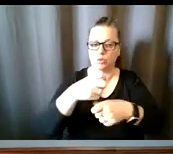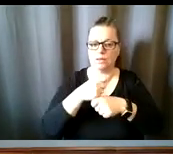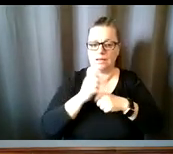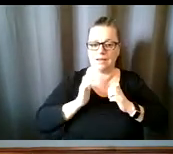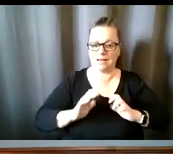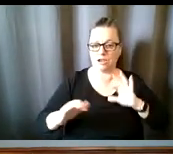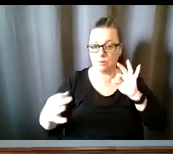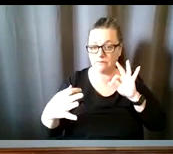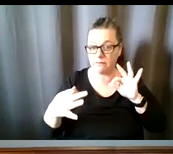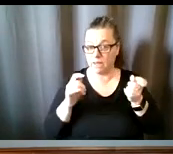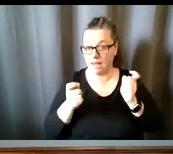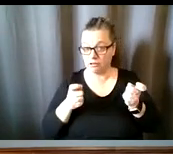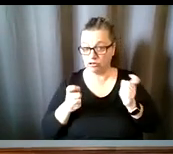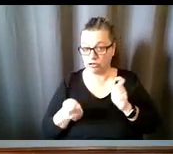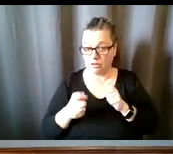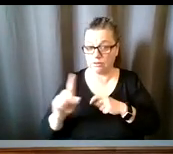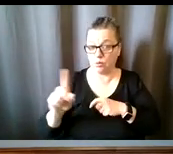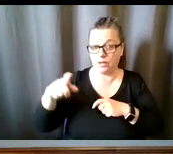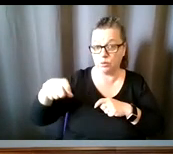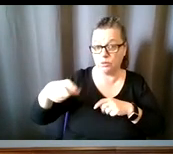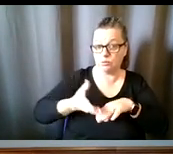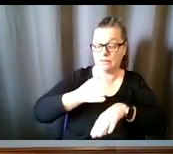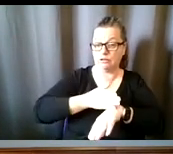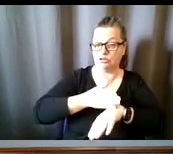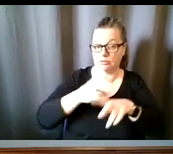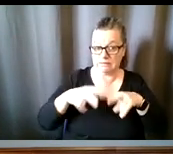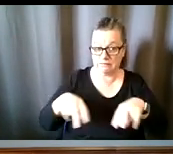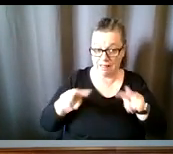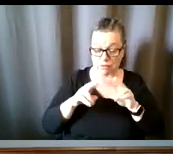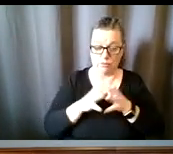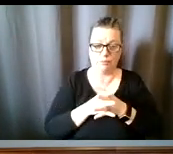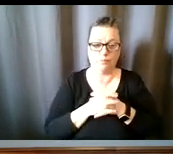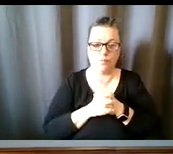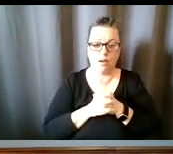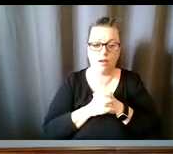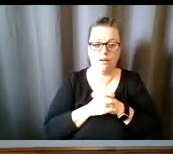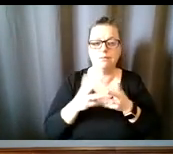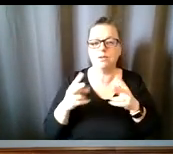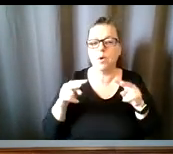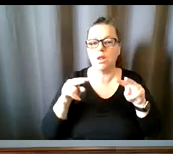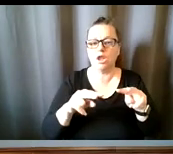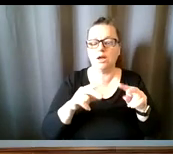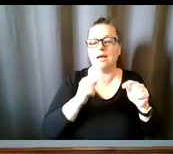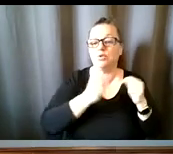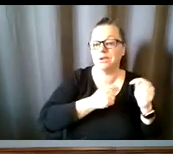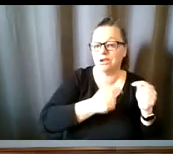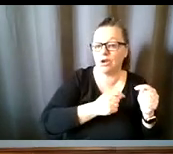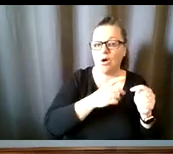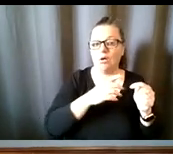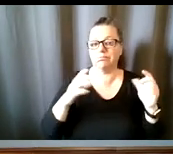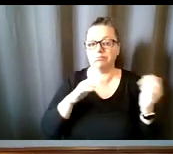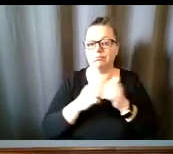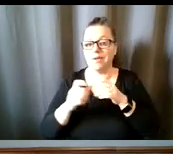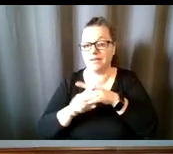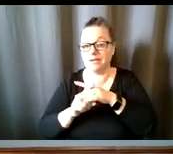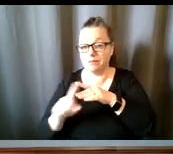and adjust where needed to increase value. So let's look at traditional project delivery versus a sprint delivery. So